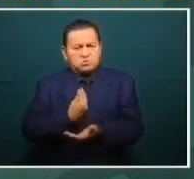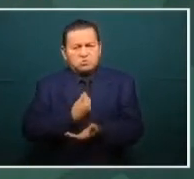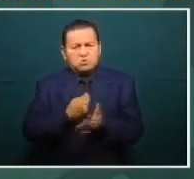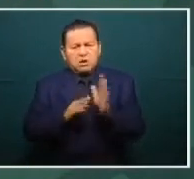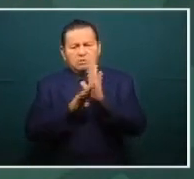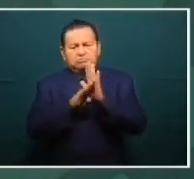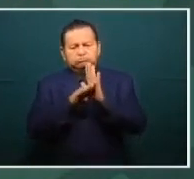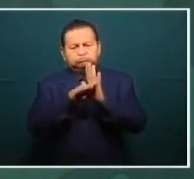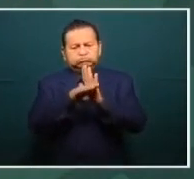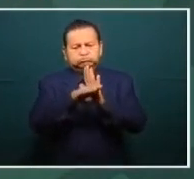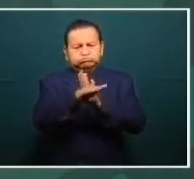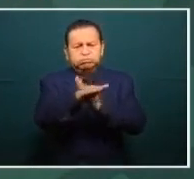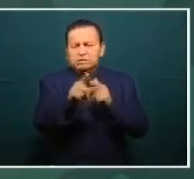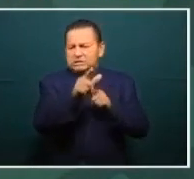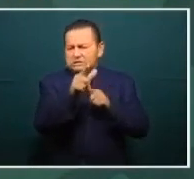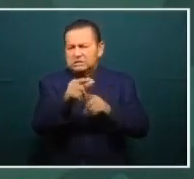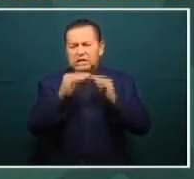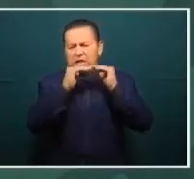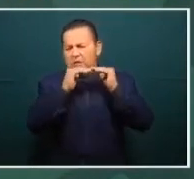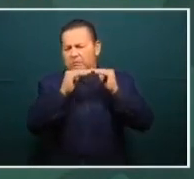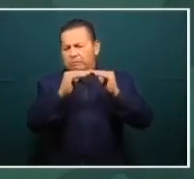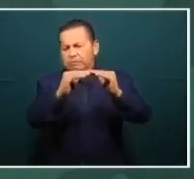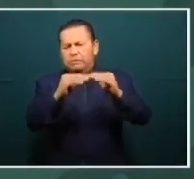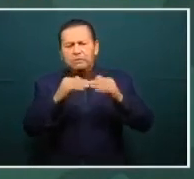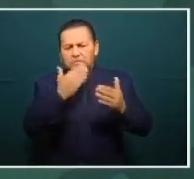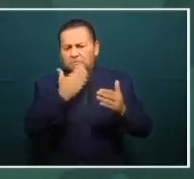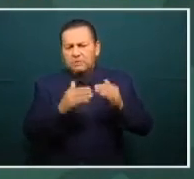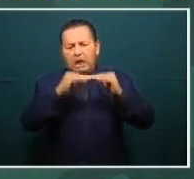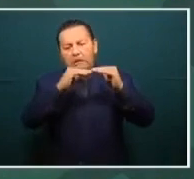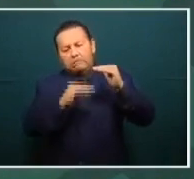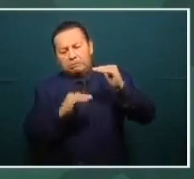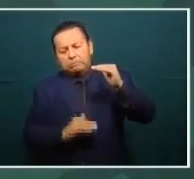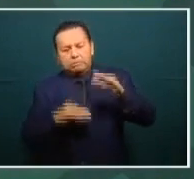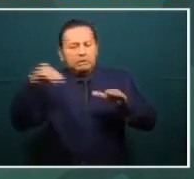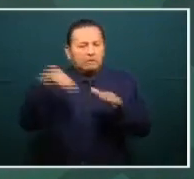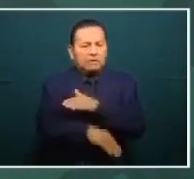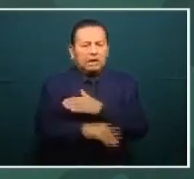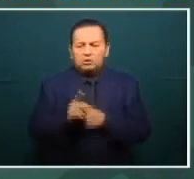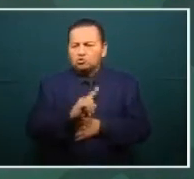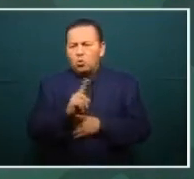Well, look, the peso resisted.